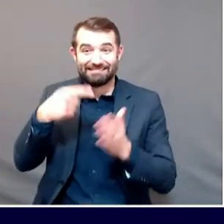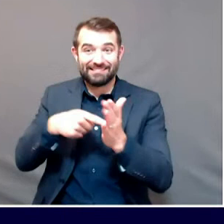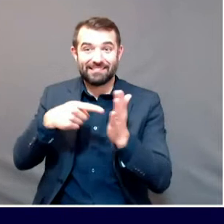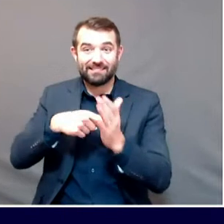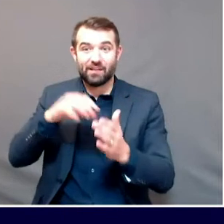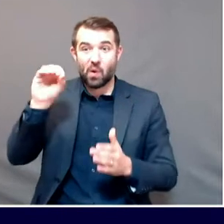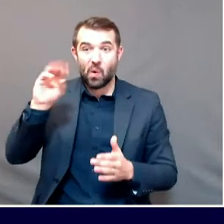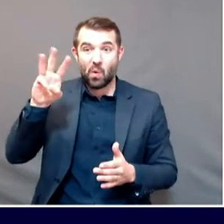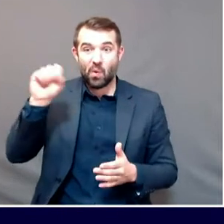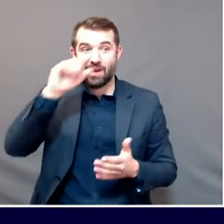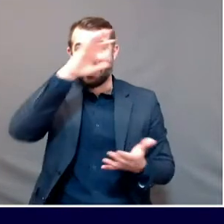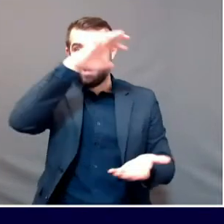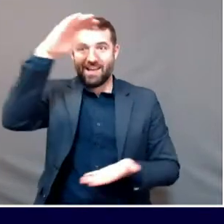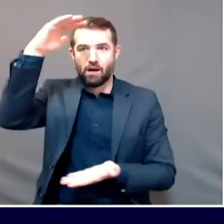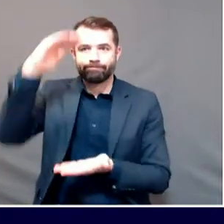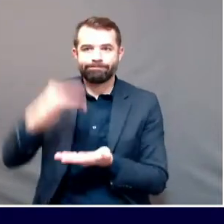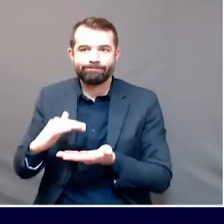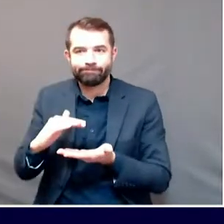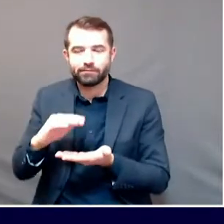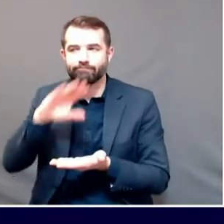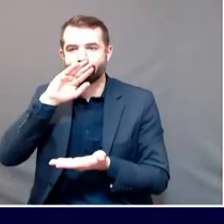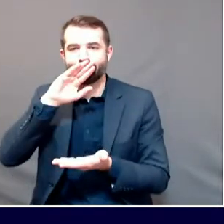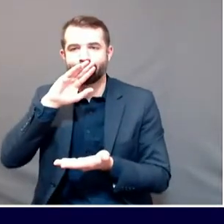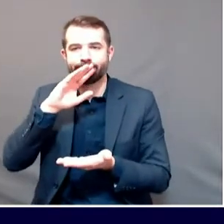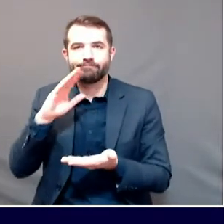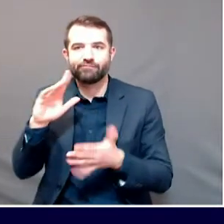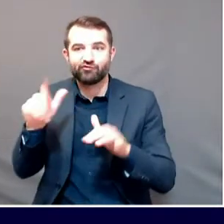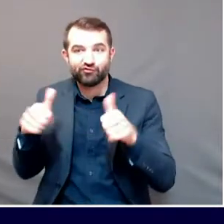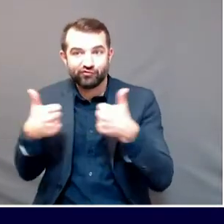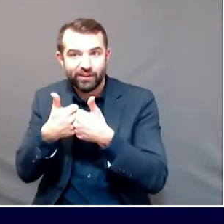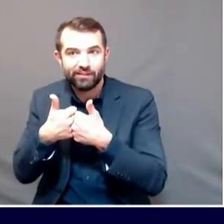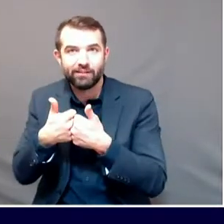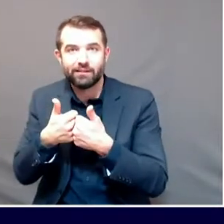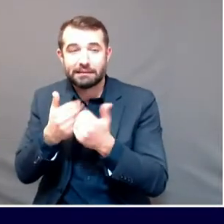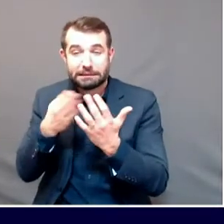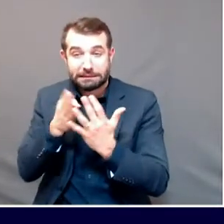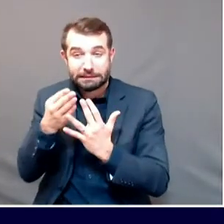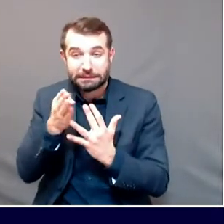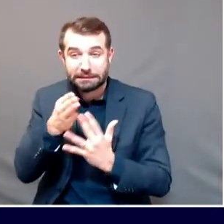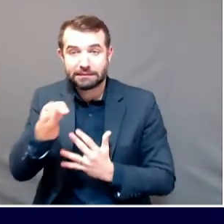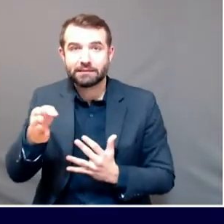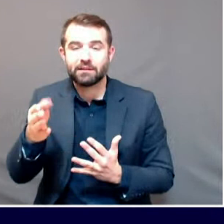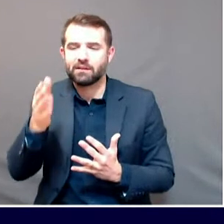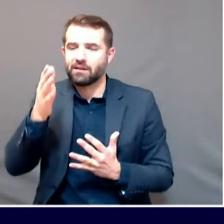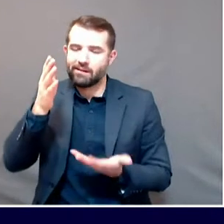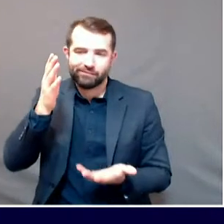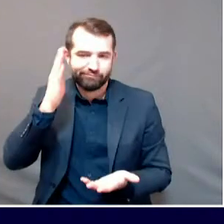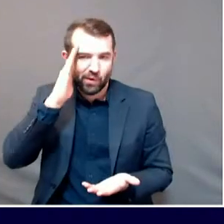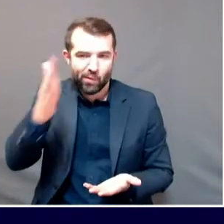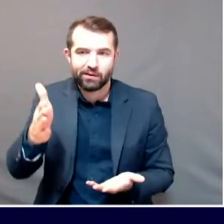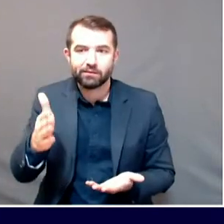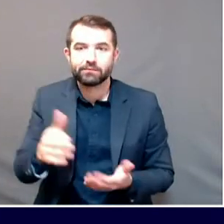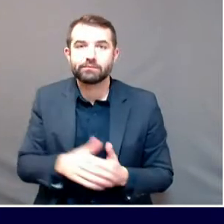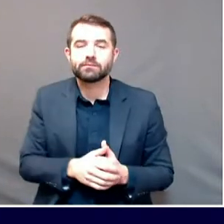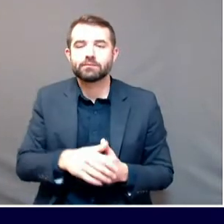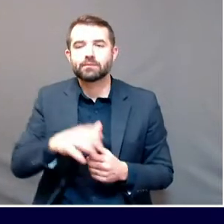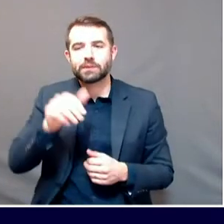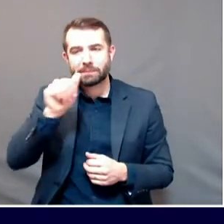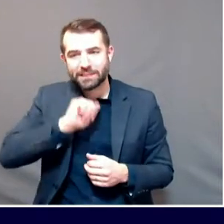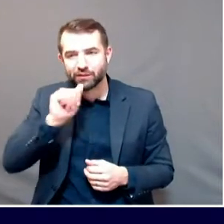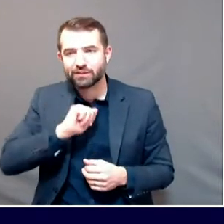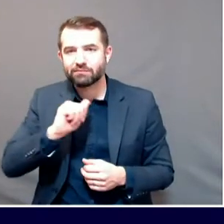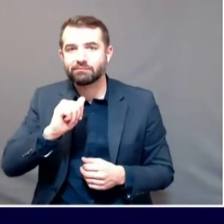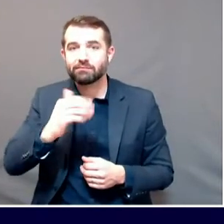But we thank you for bearing with us and asking good questions. We know that every single person out there has questions, if